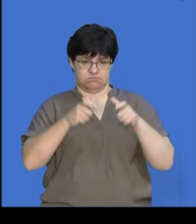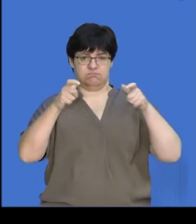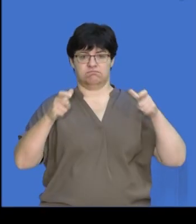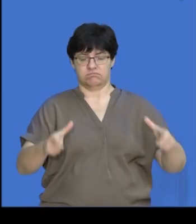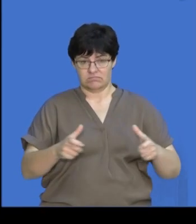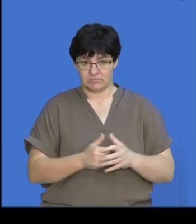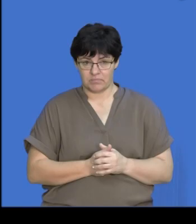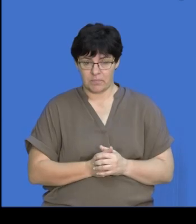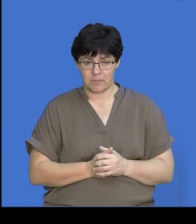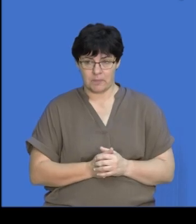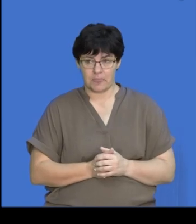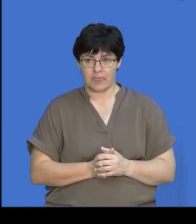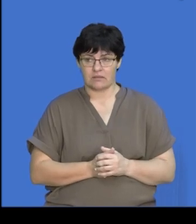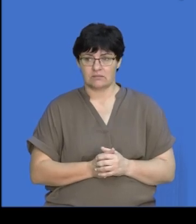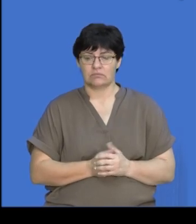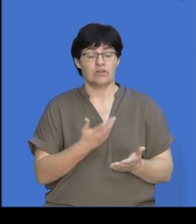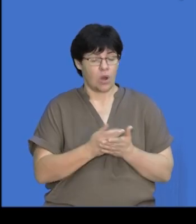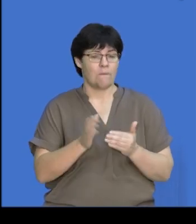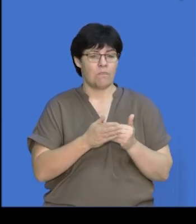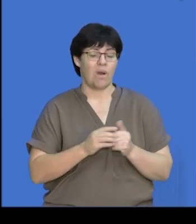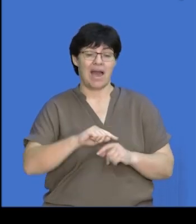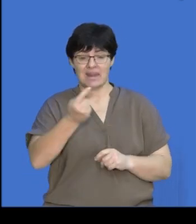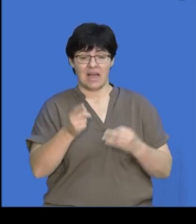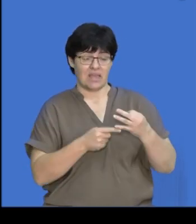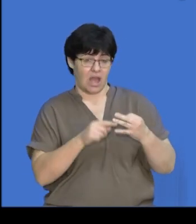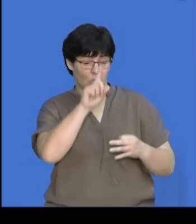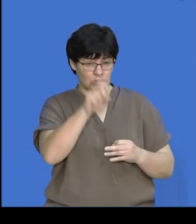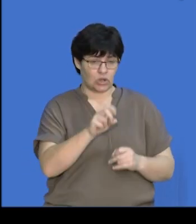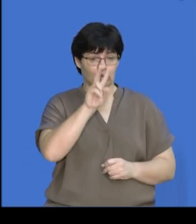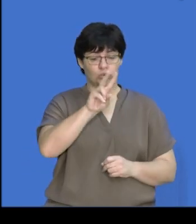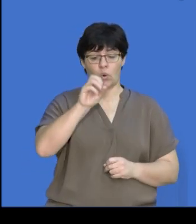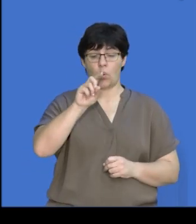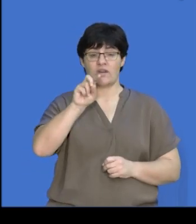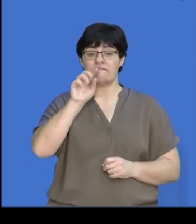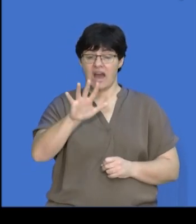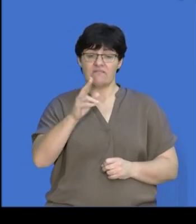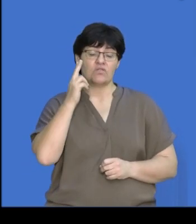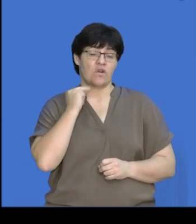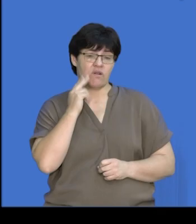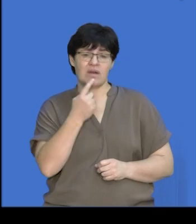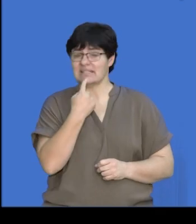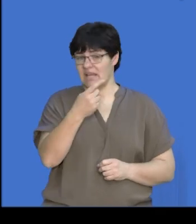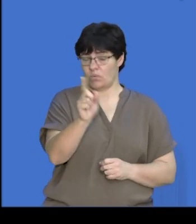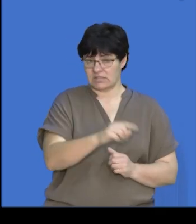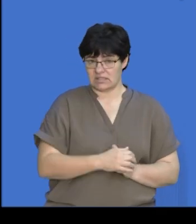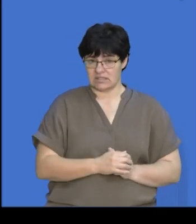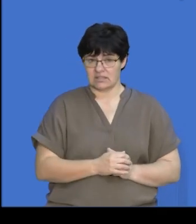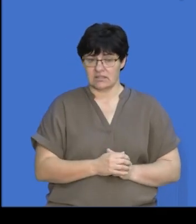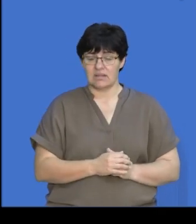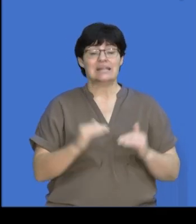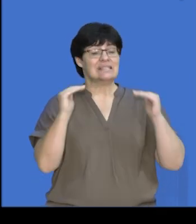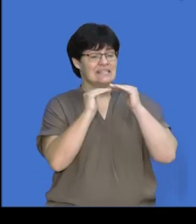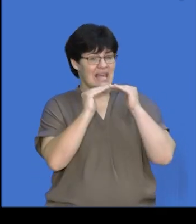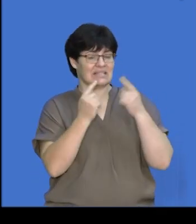Moving on, we're looking at another question here in the 2015 November. And what did it state? Your standard